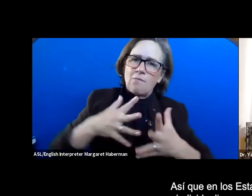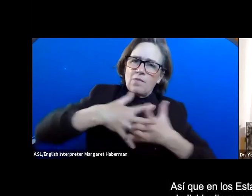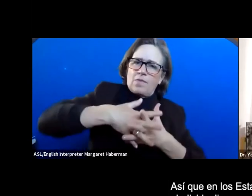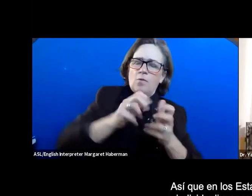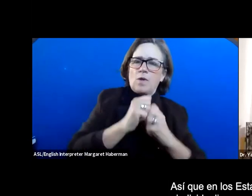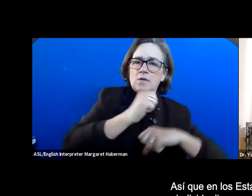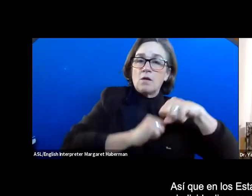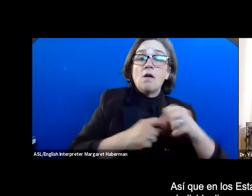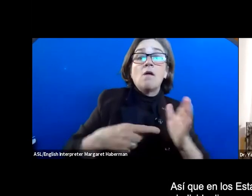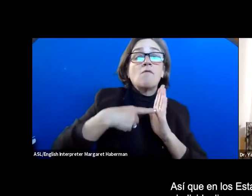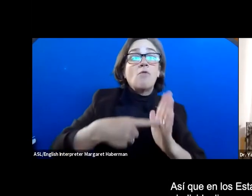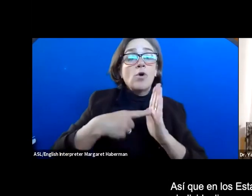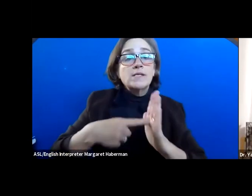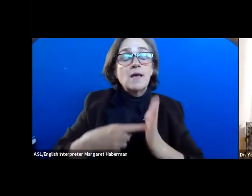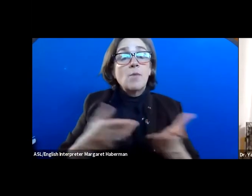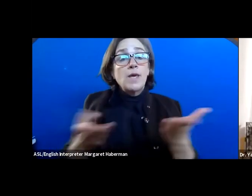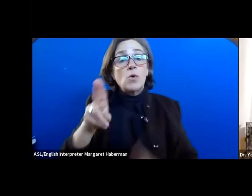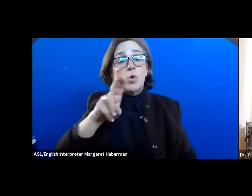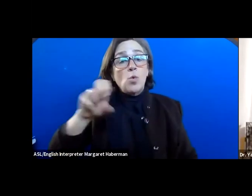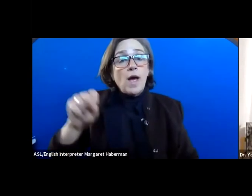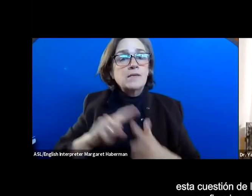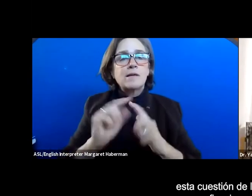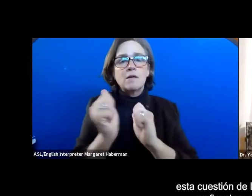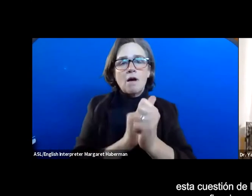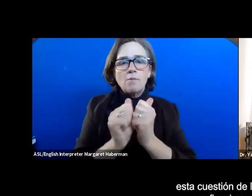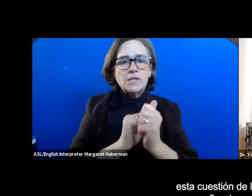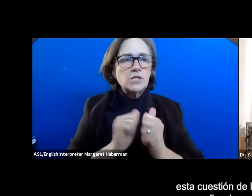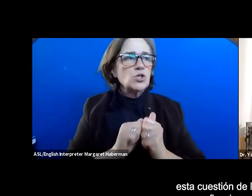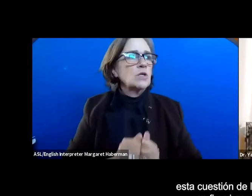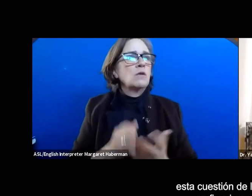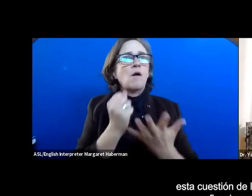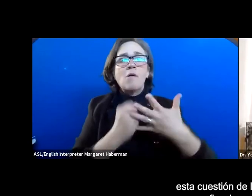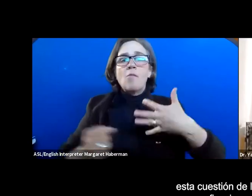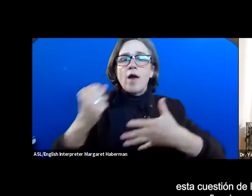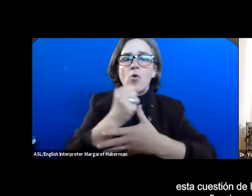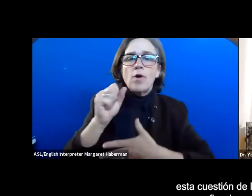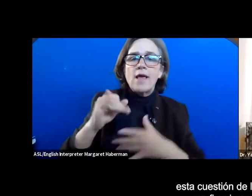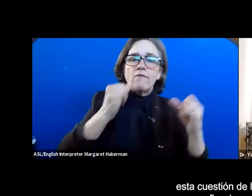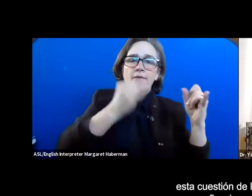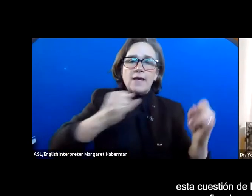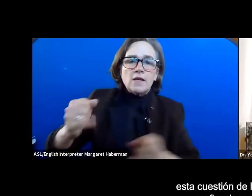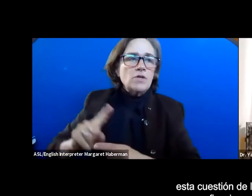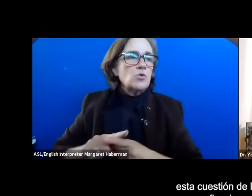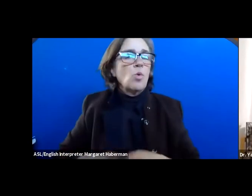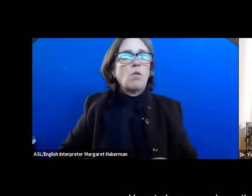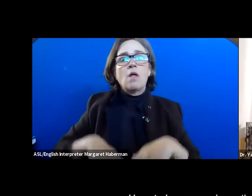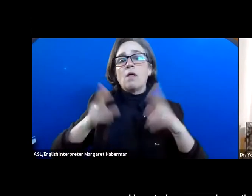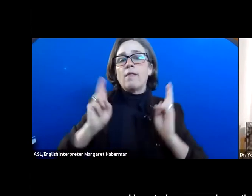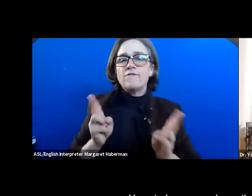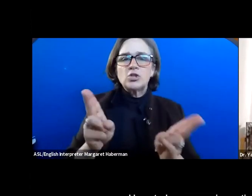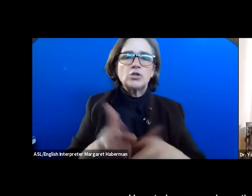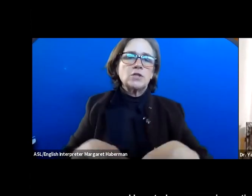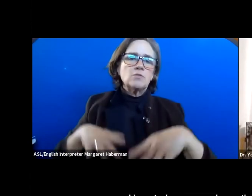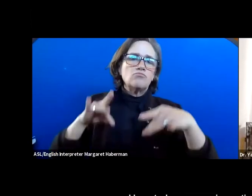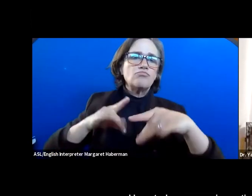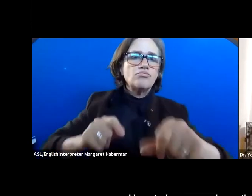individualism, competition, this question of efficiency and efficacy. And sometimes I've been